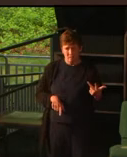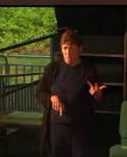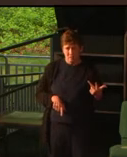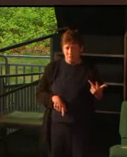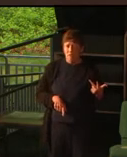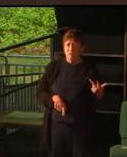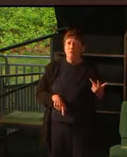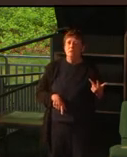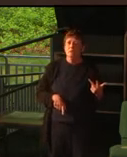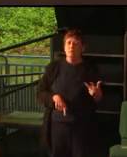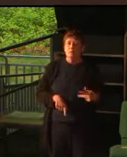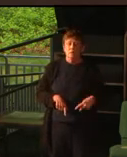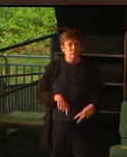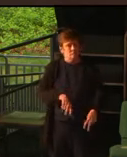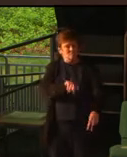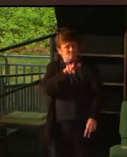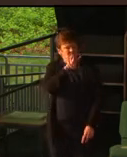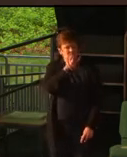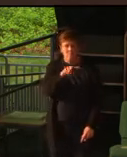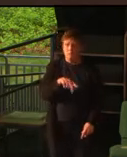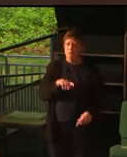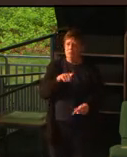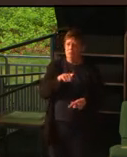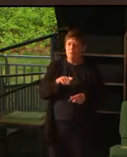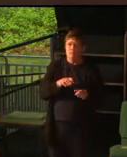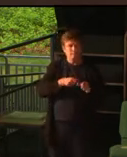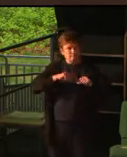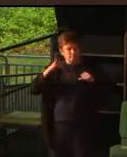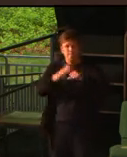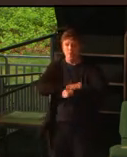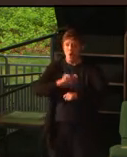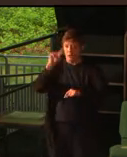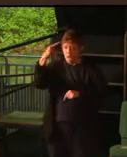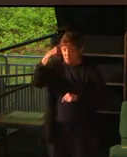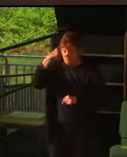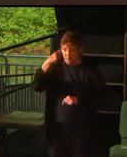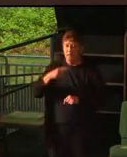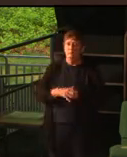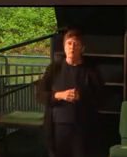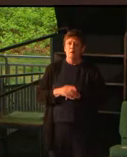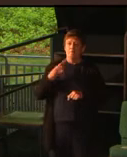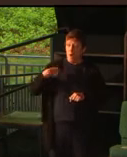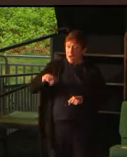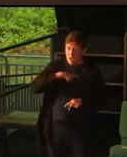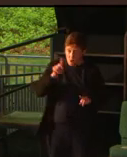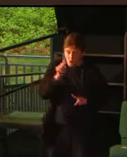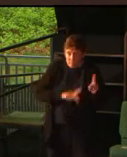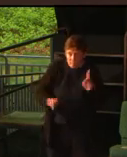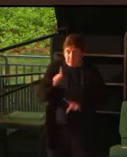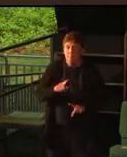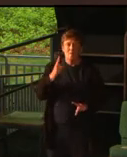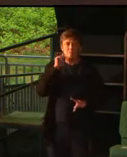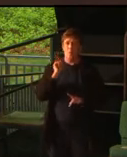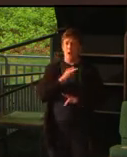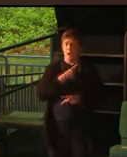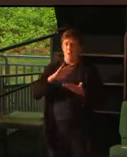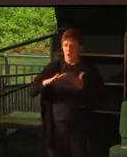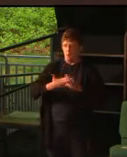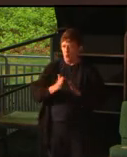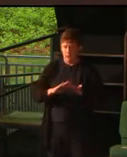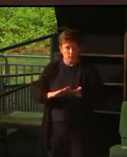stared down the barrel of government guns for our people, for our community, without